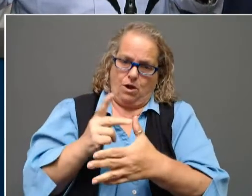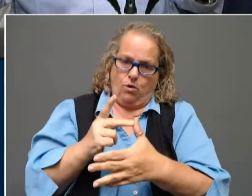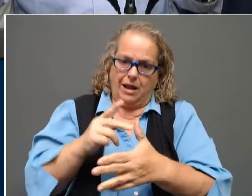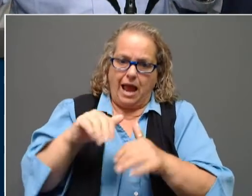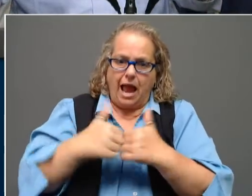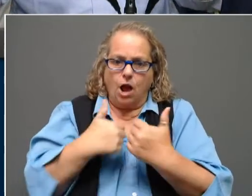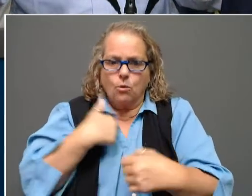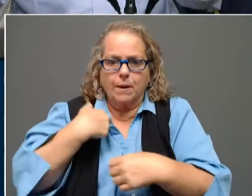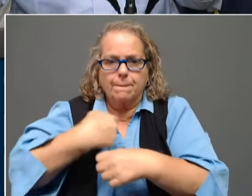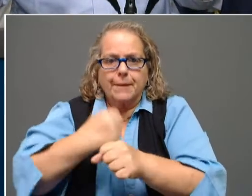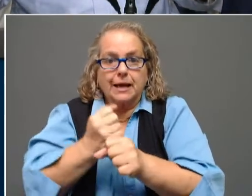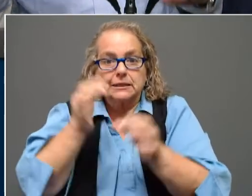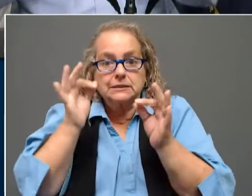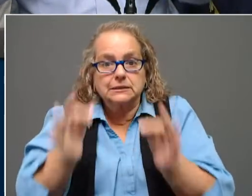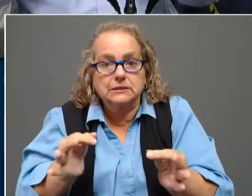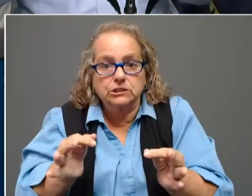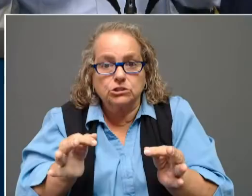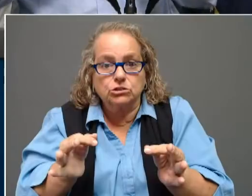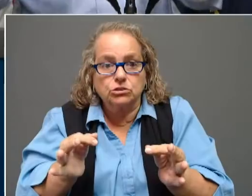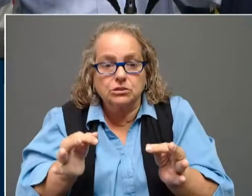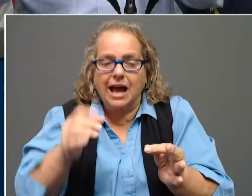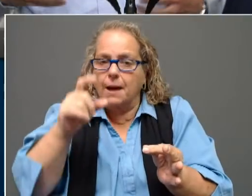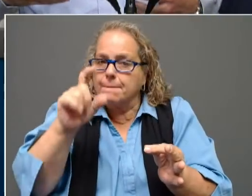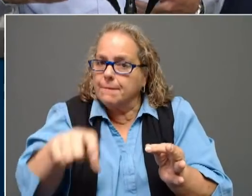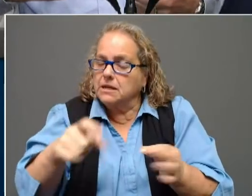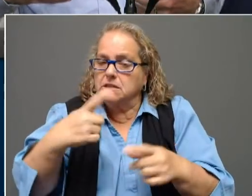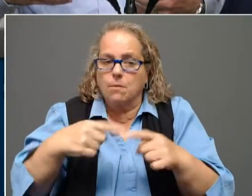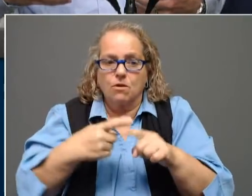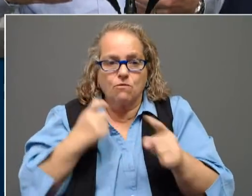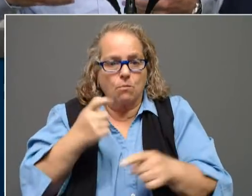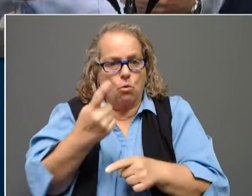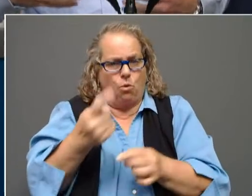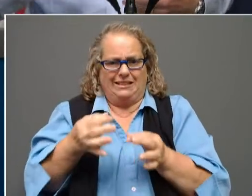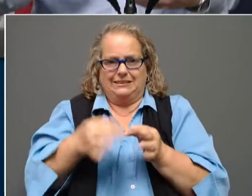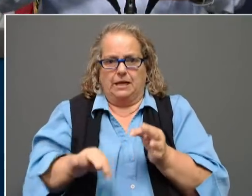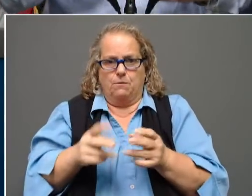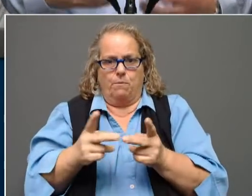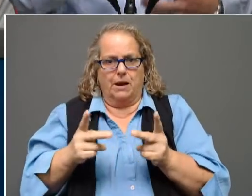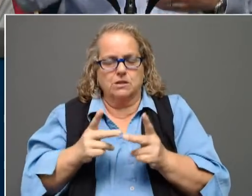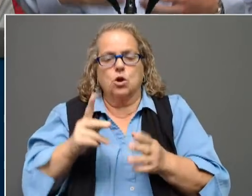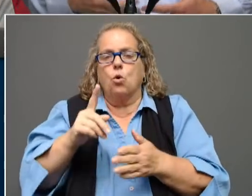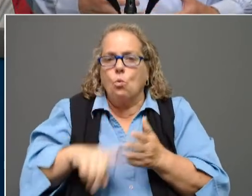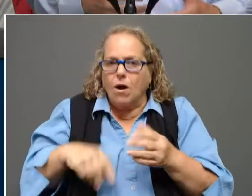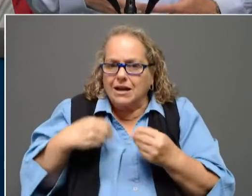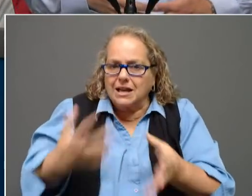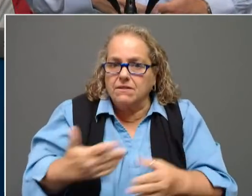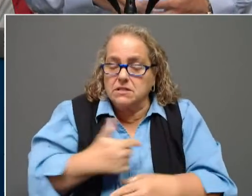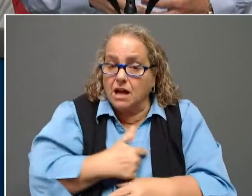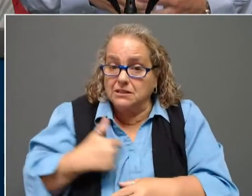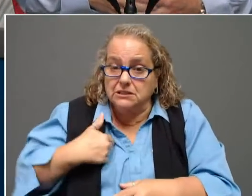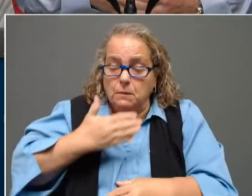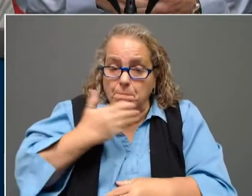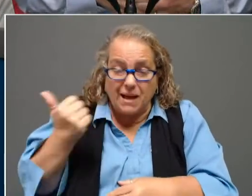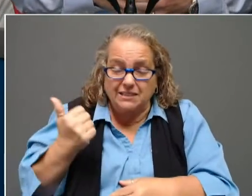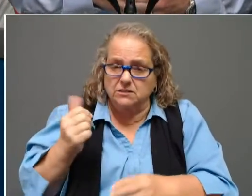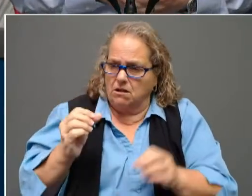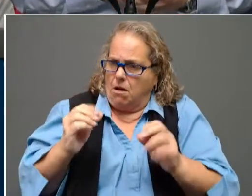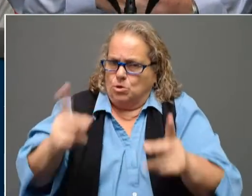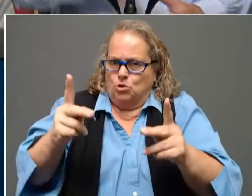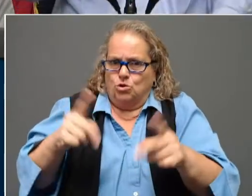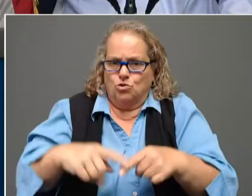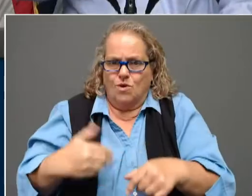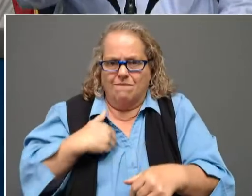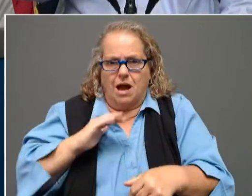decisions has to come from one simple place. What gives us the best chance to have our kids